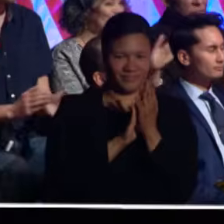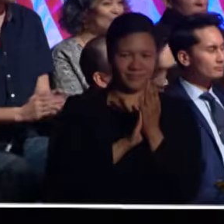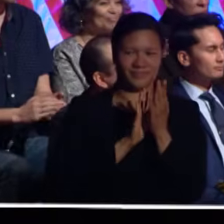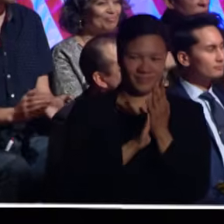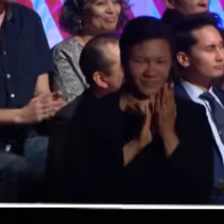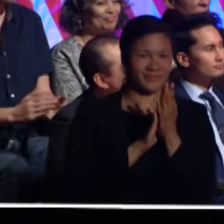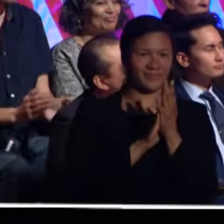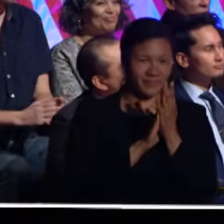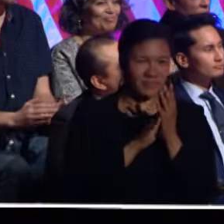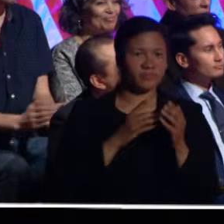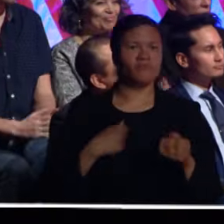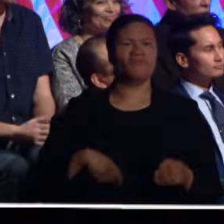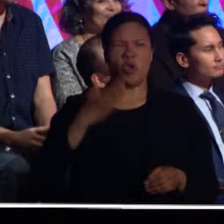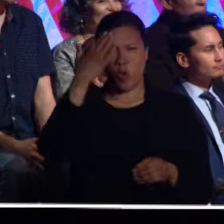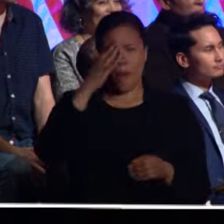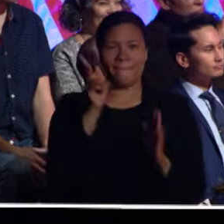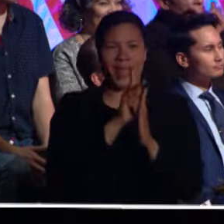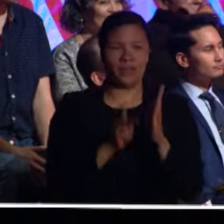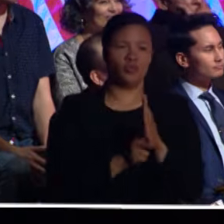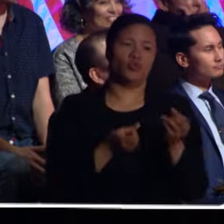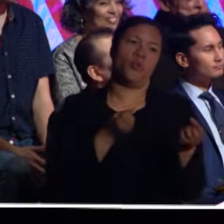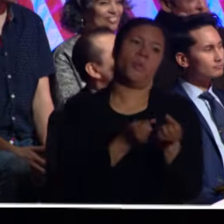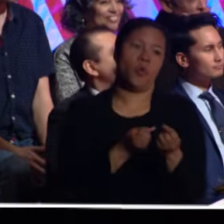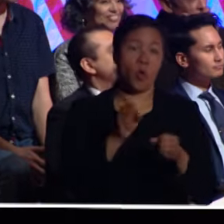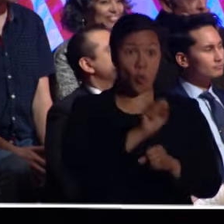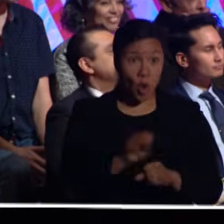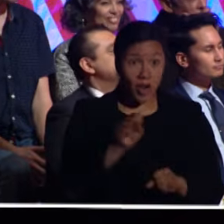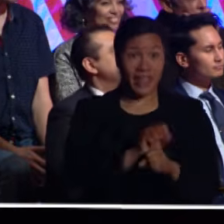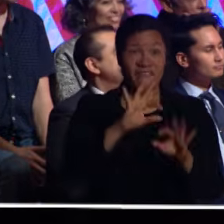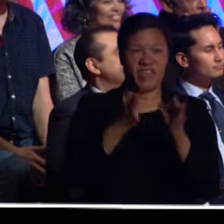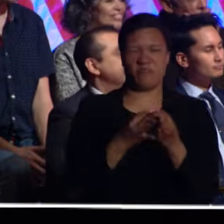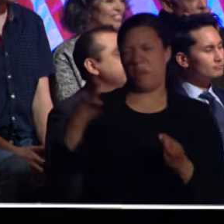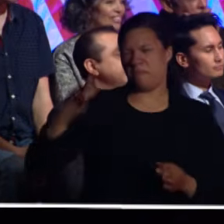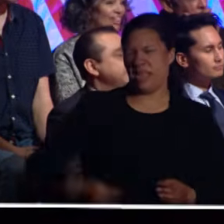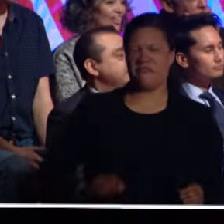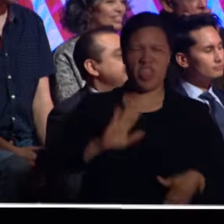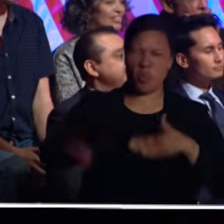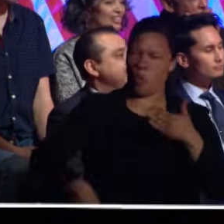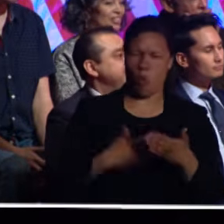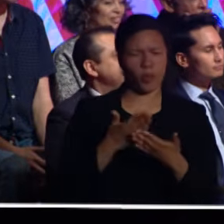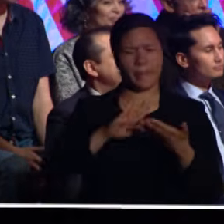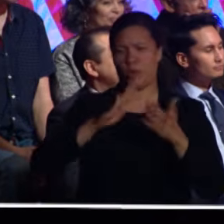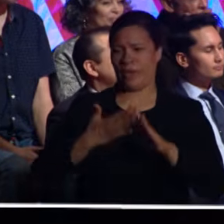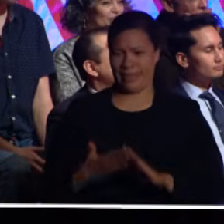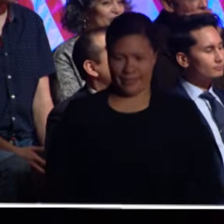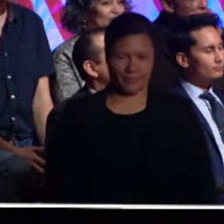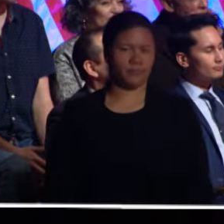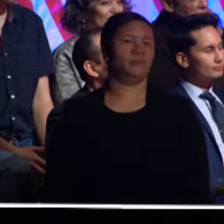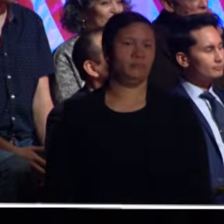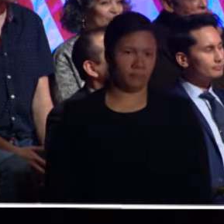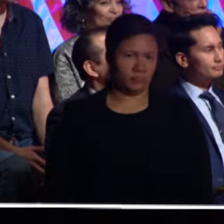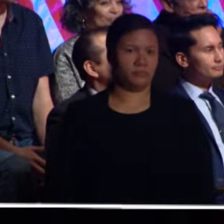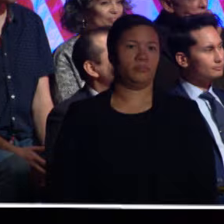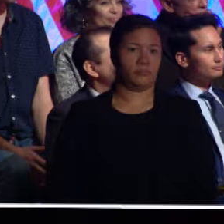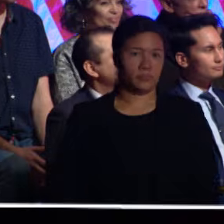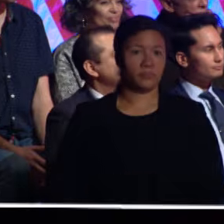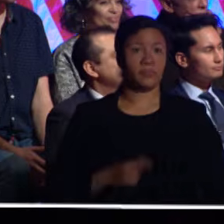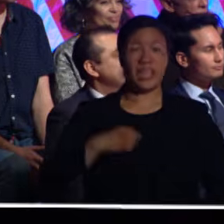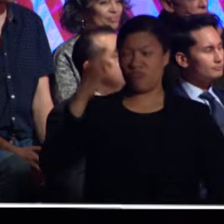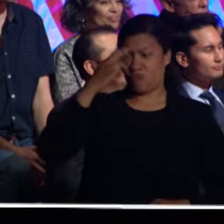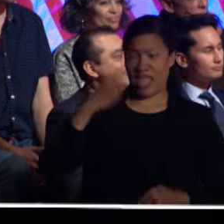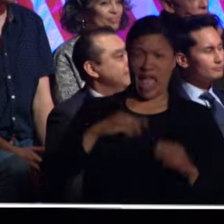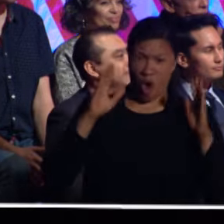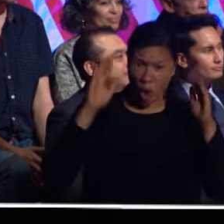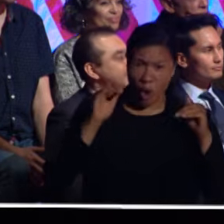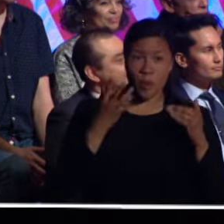We know that policies that support working families benefit our entire community. That's why I am hopeful